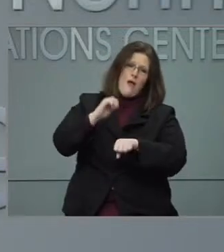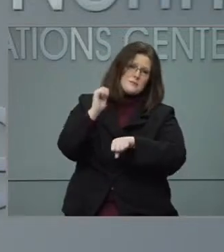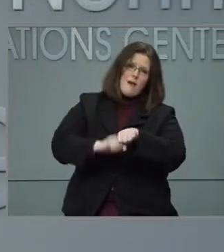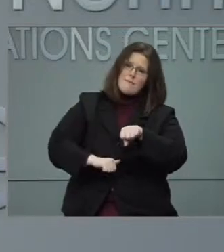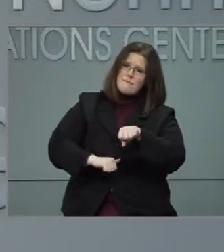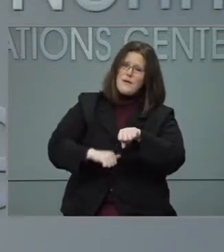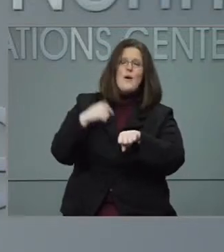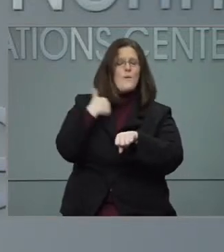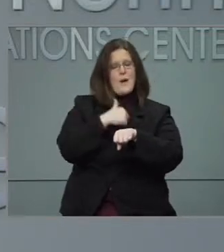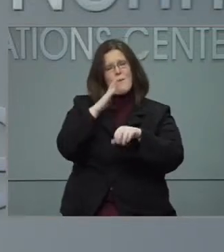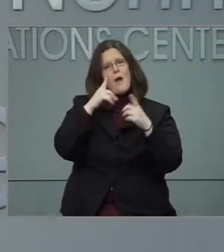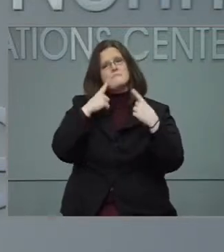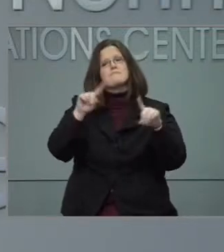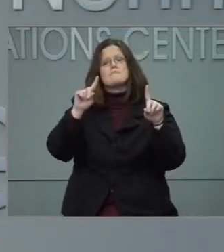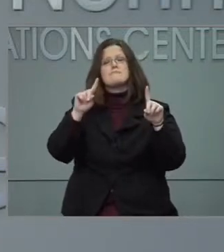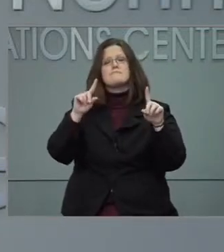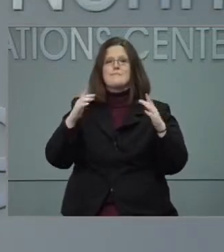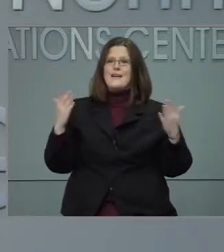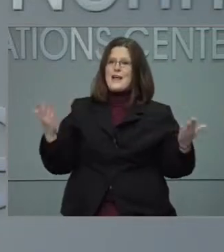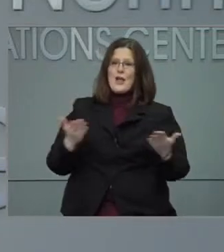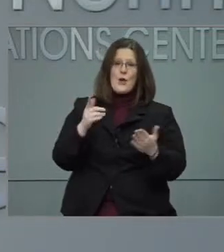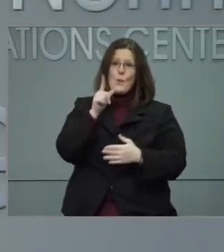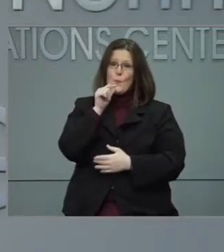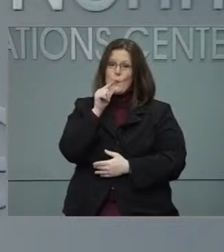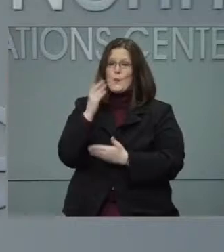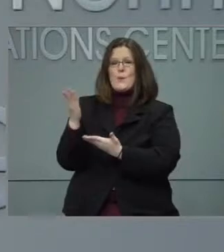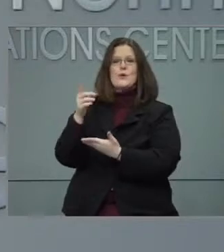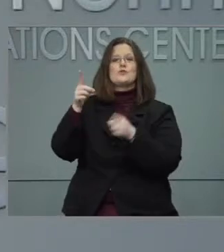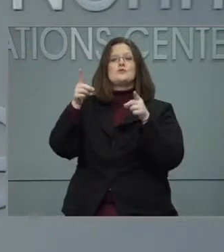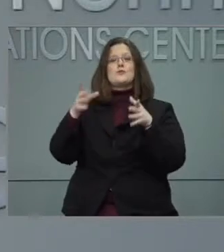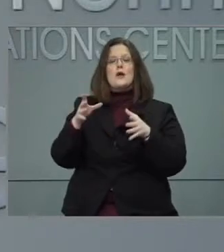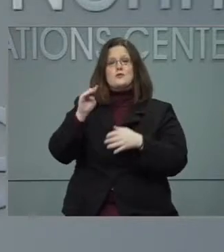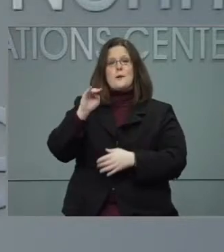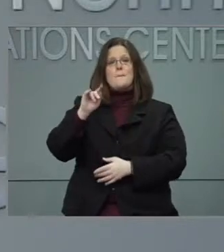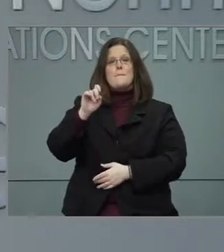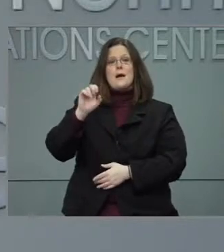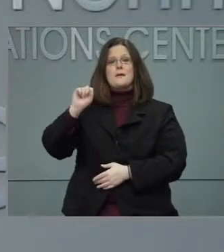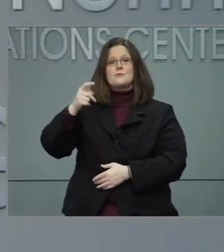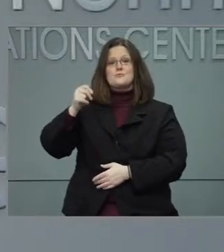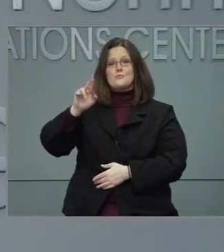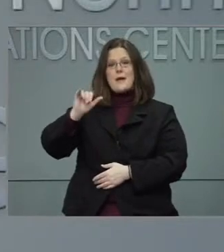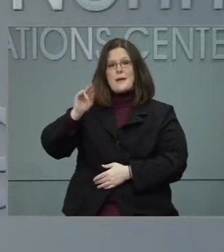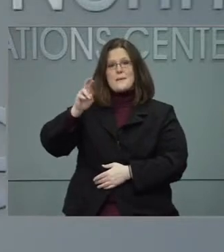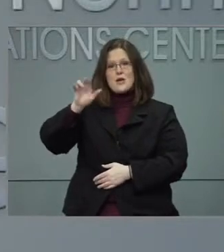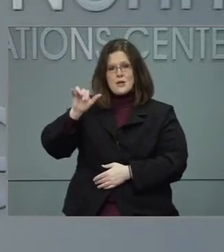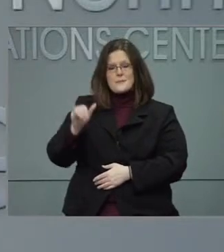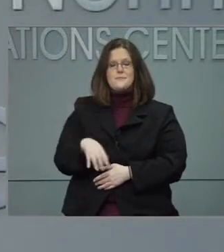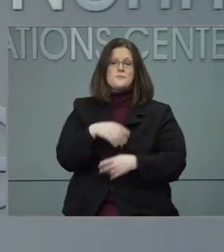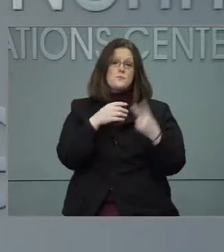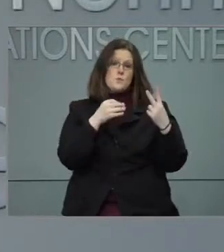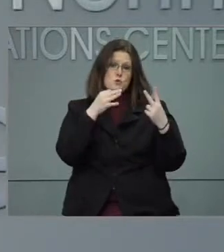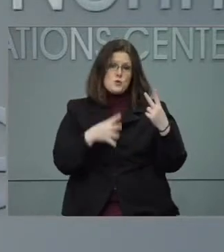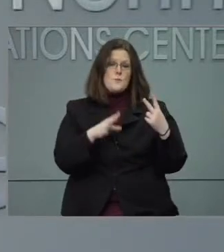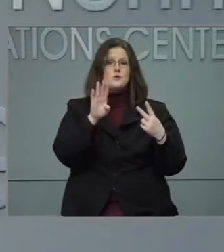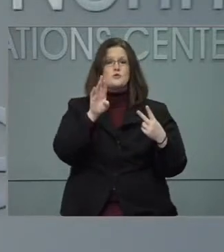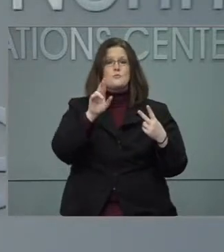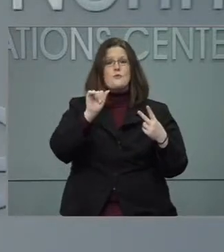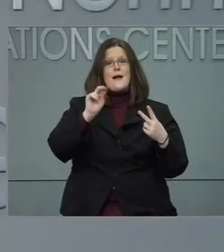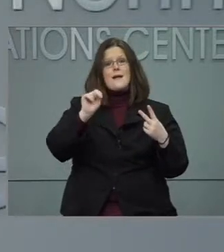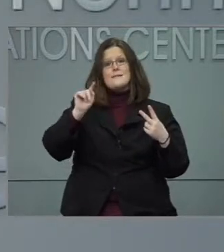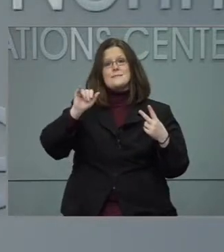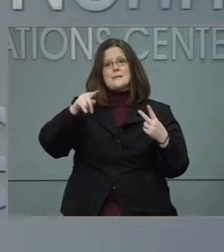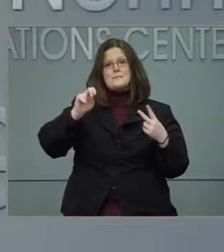with me today is Director of Emergency Management, Mike Sprayberry. Monica McGee and Brian Tipton are our sign language